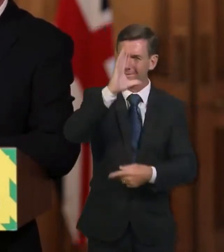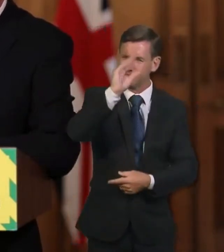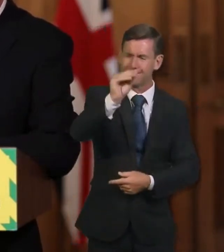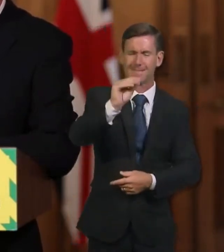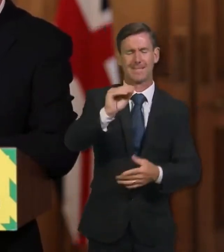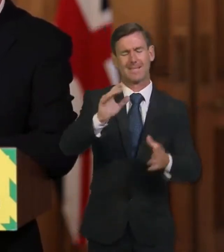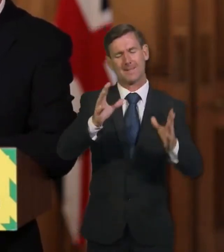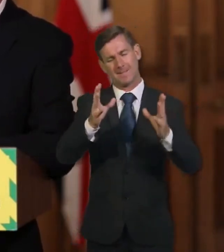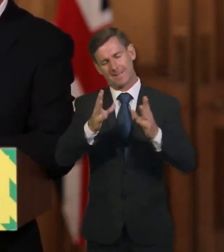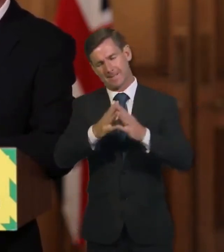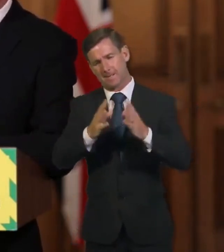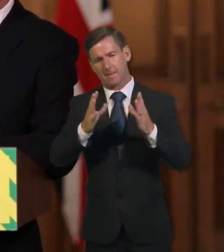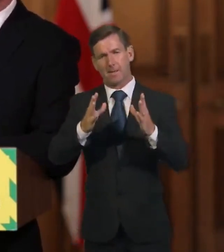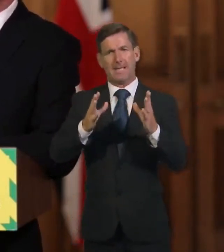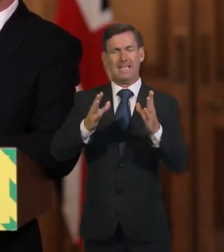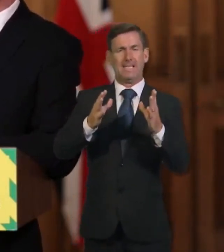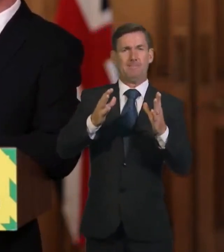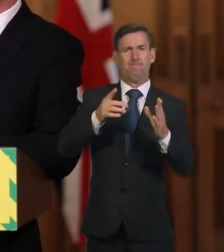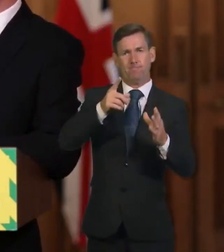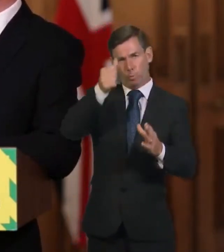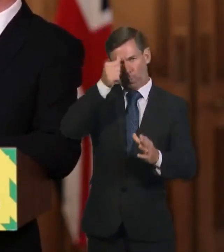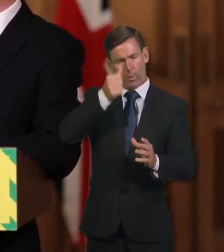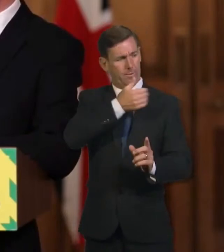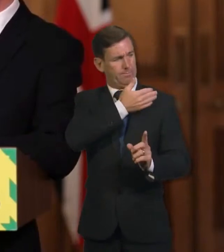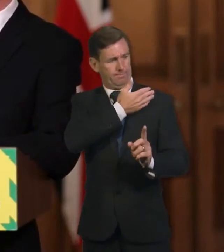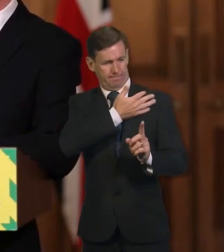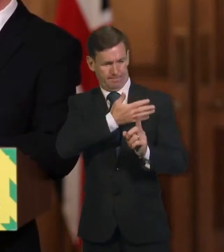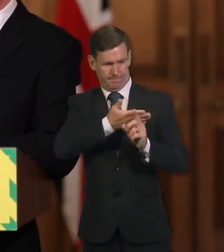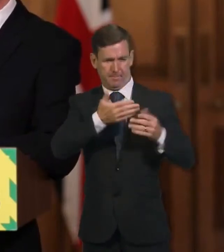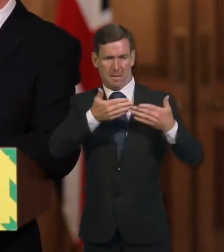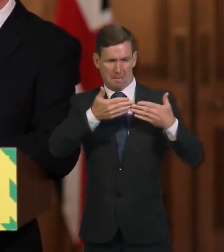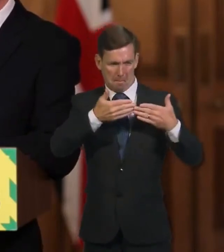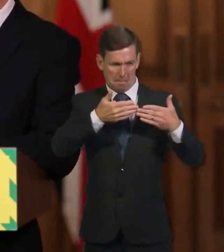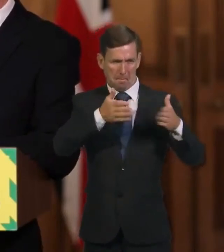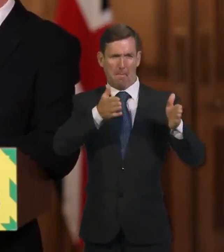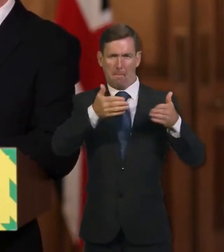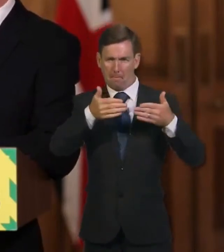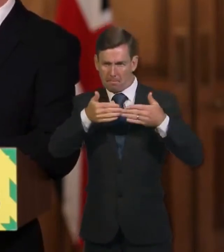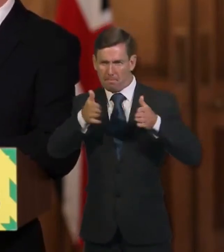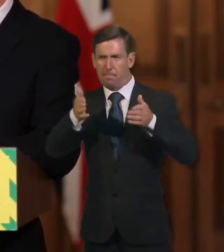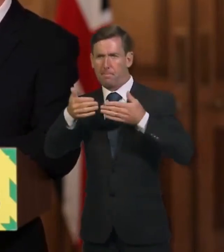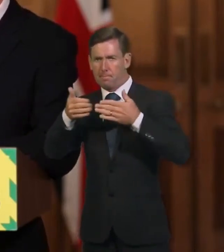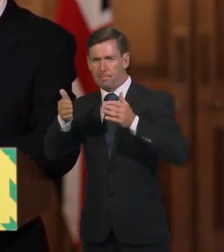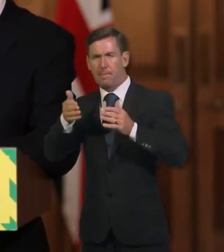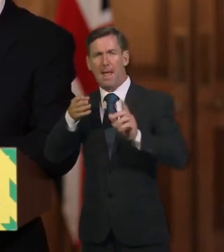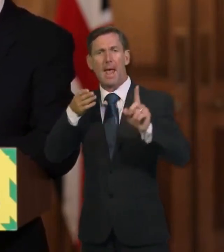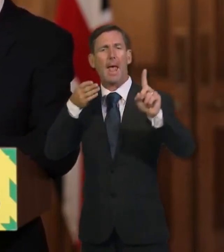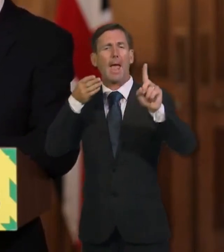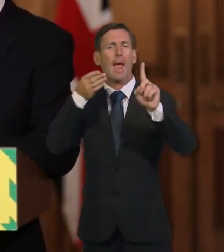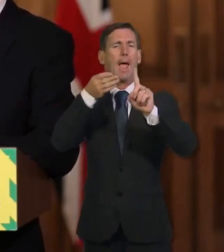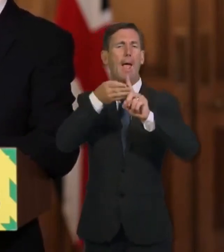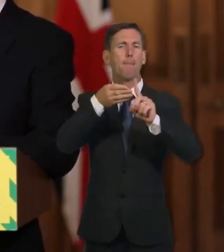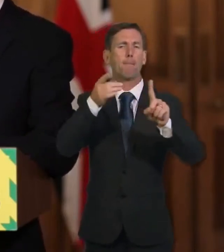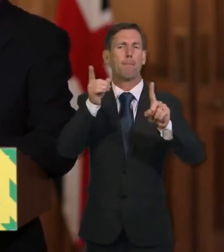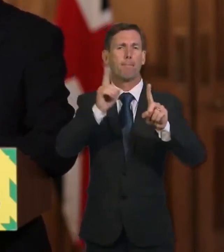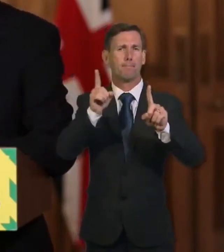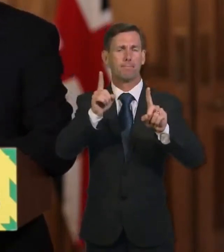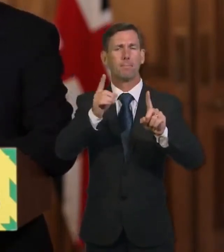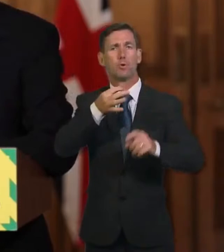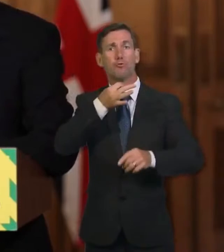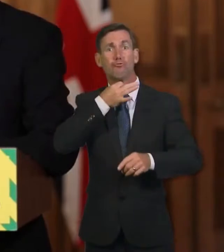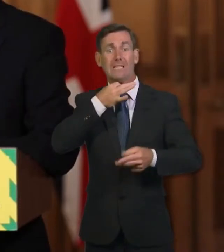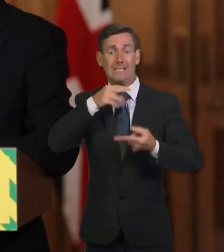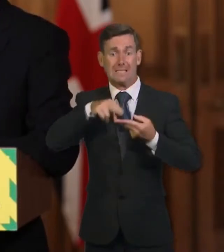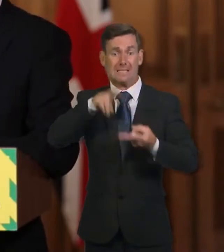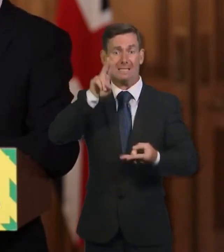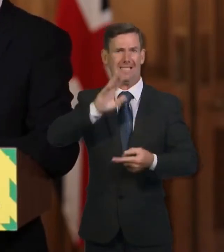throughout the reopening, we are seeking to minimise risk, do so in a safe way, and open up as